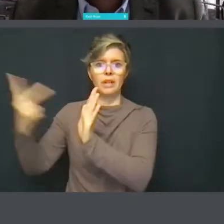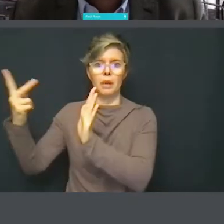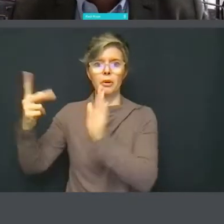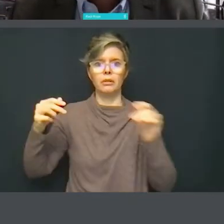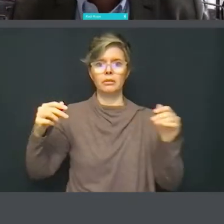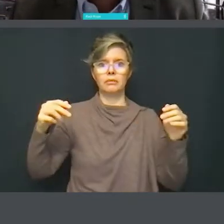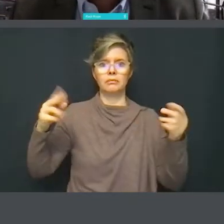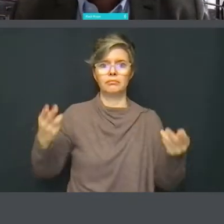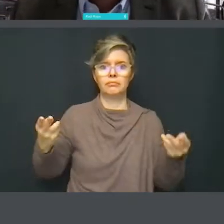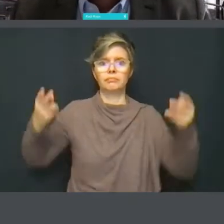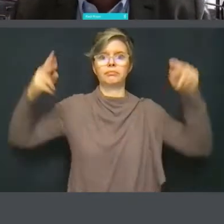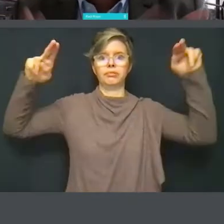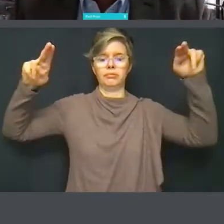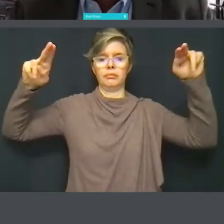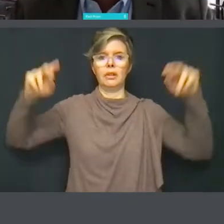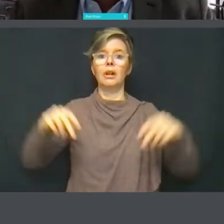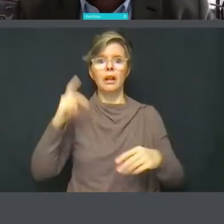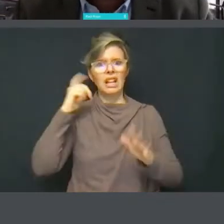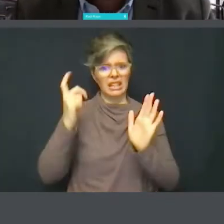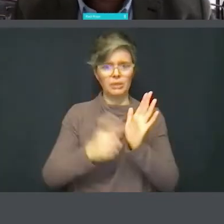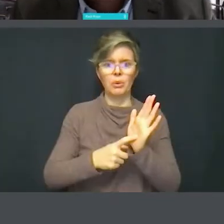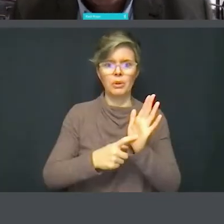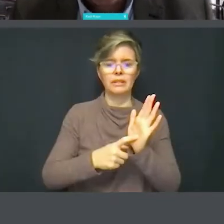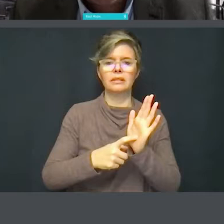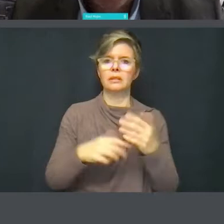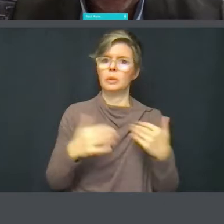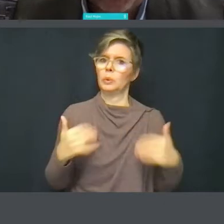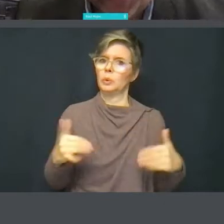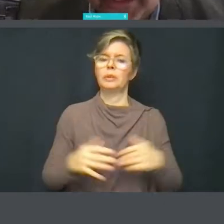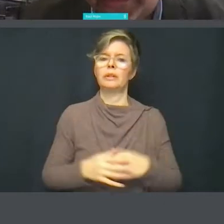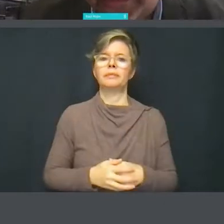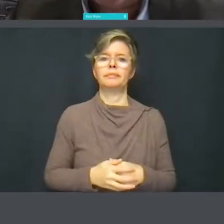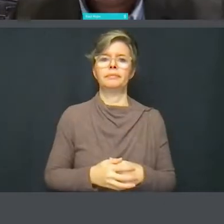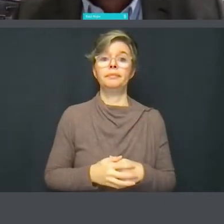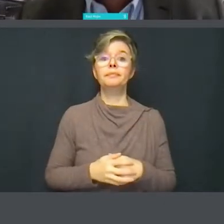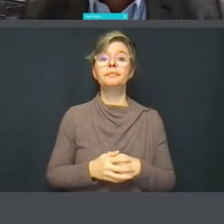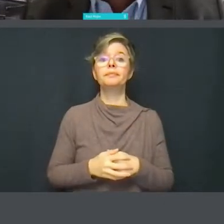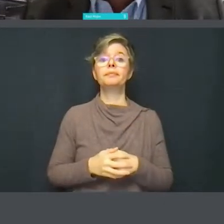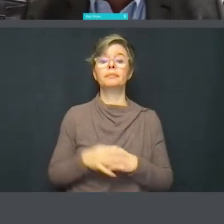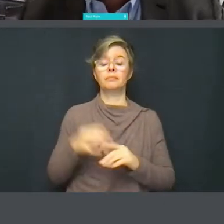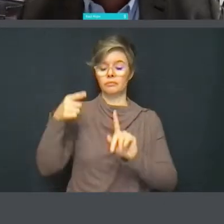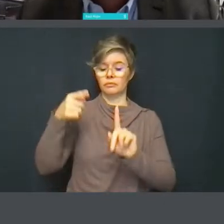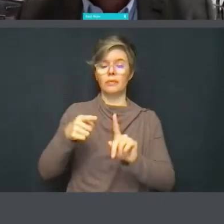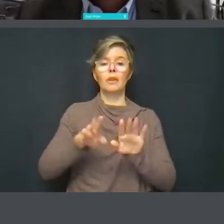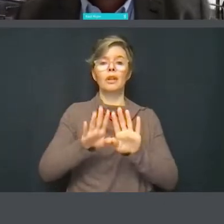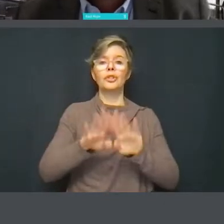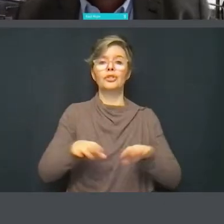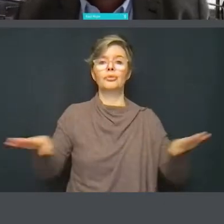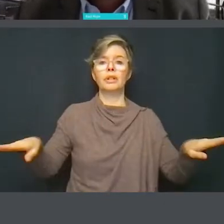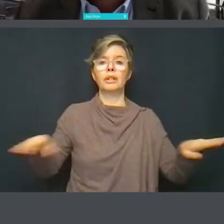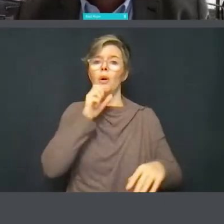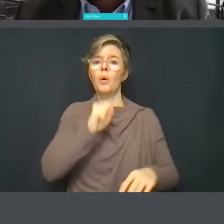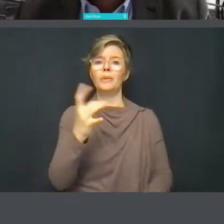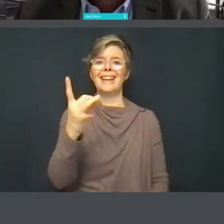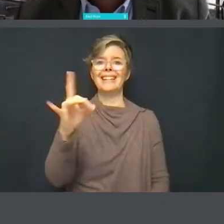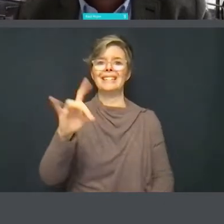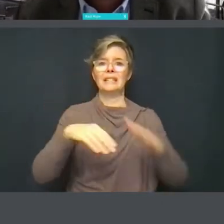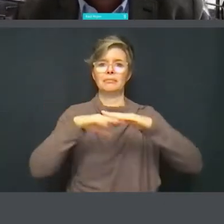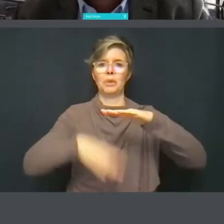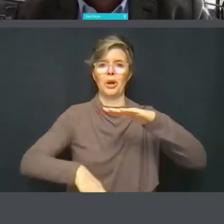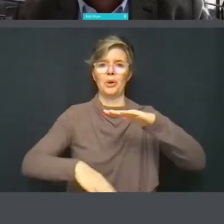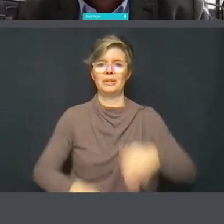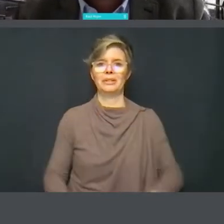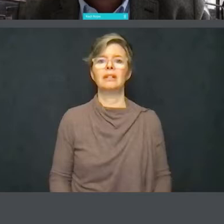pronounced. And when we think about children, we're talking about kids that are 18 and under, right? So this is these